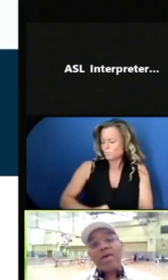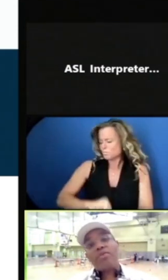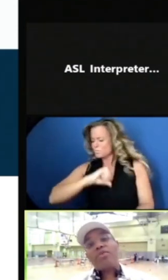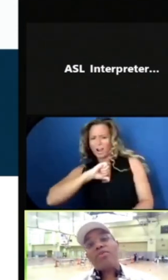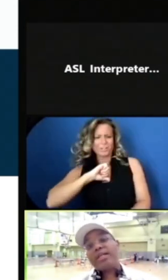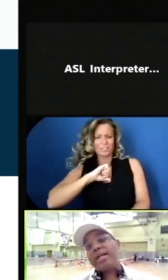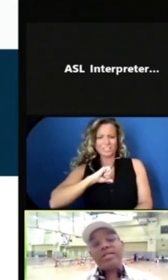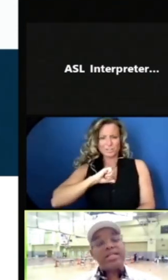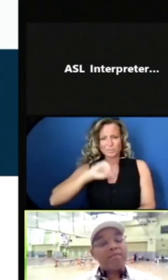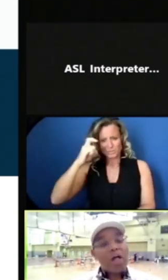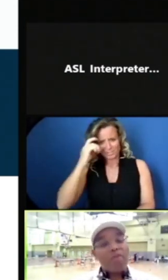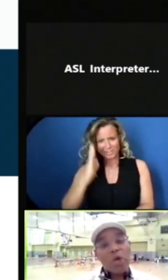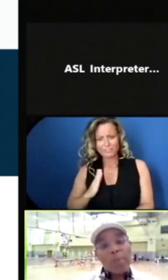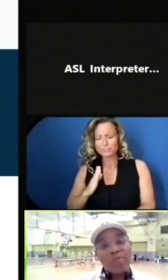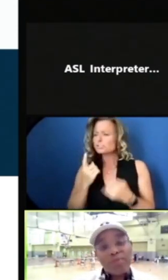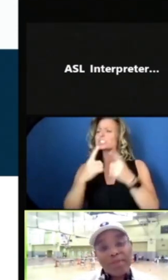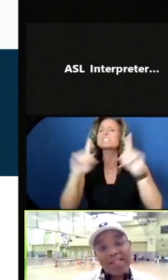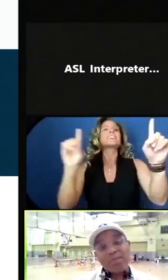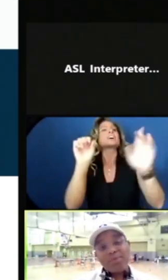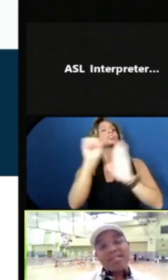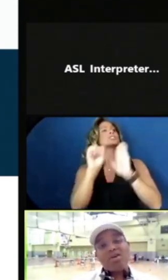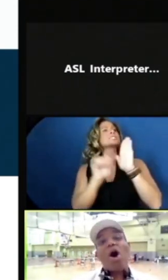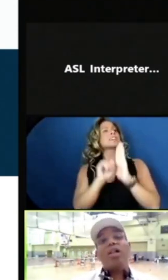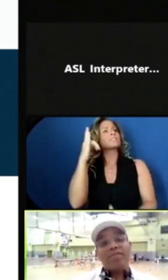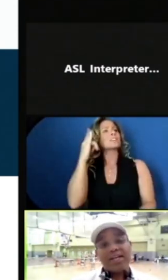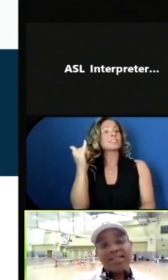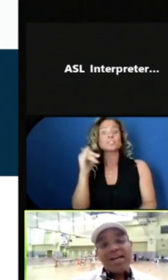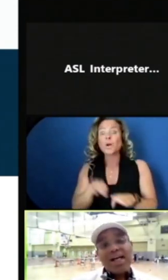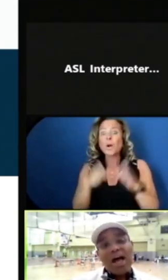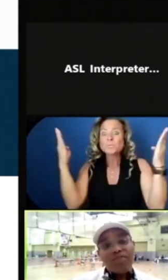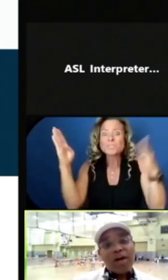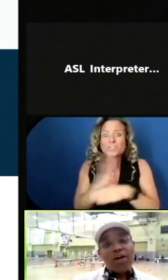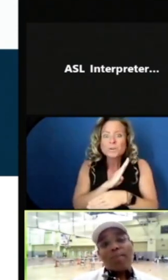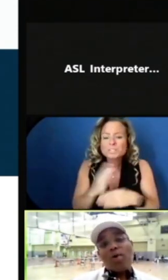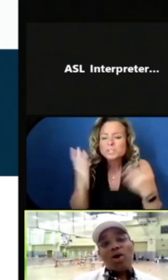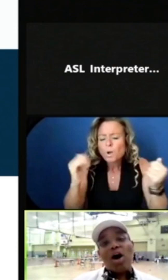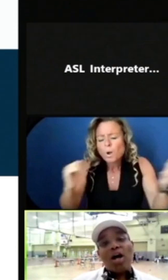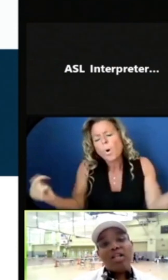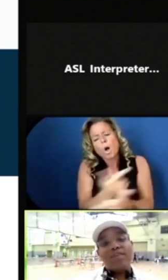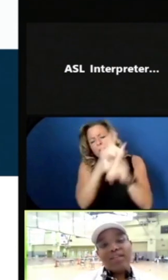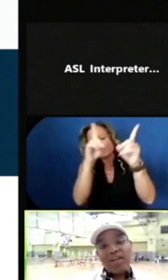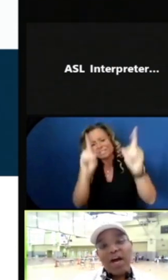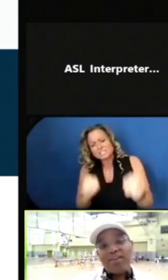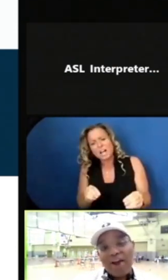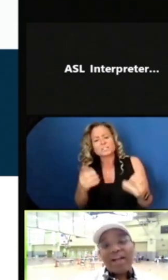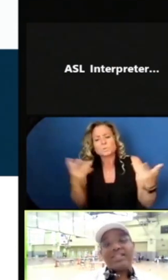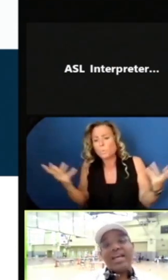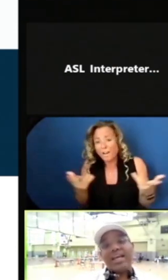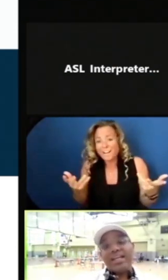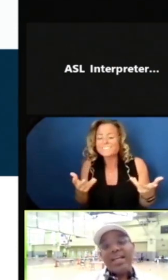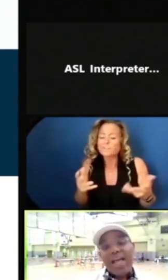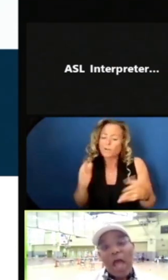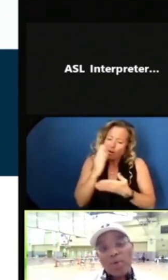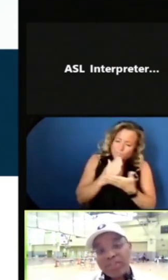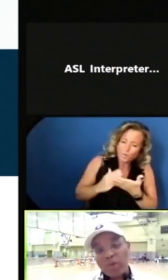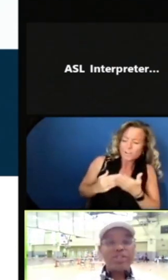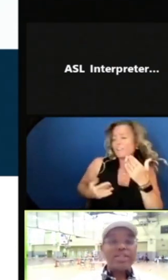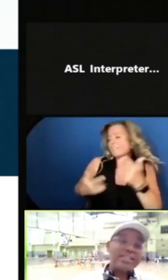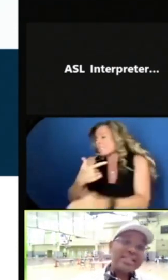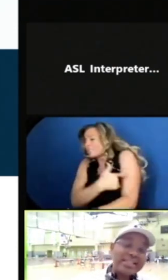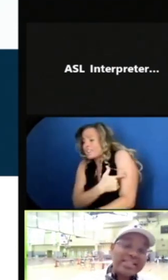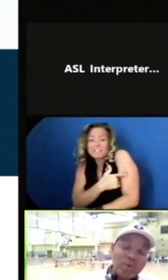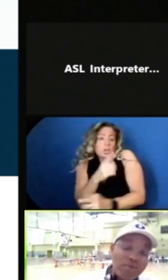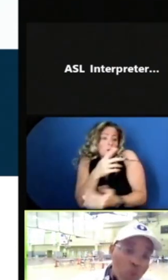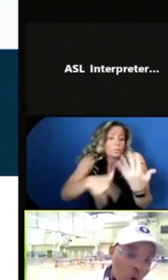with the governor, declare the state of California open for business. And that's because all of us have done our part. All of us have gotten vaccinated, and we've